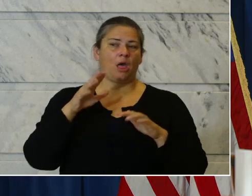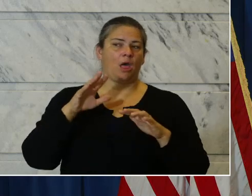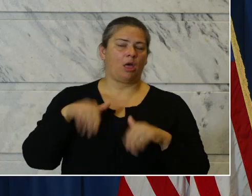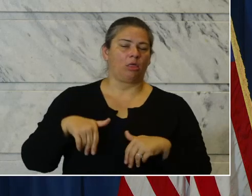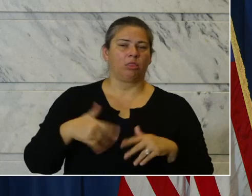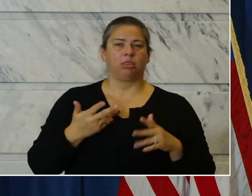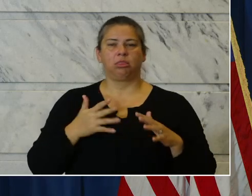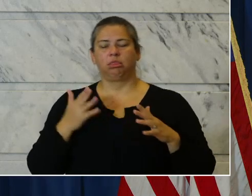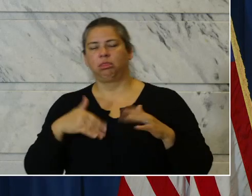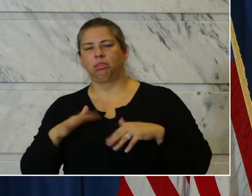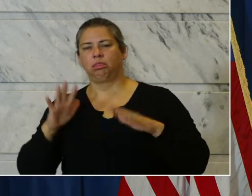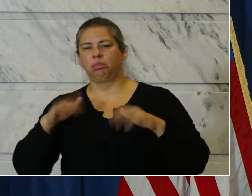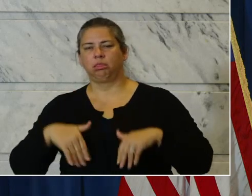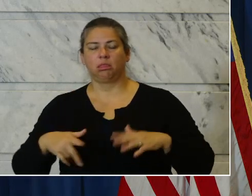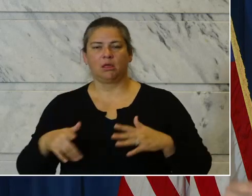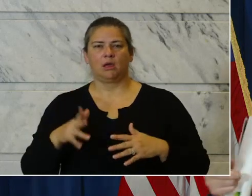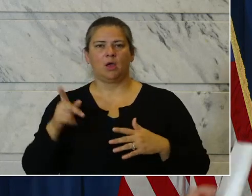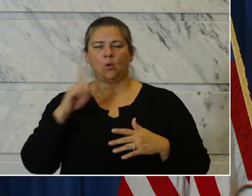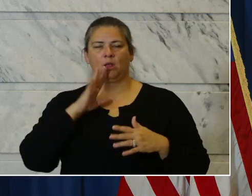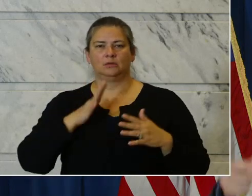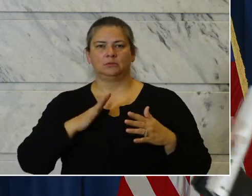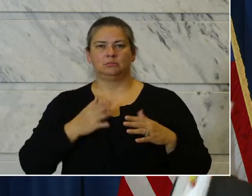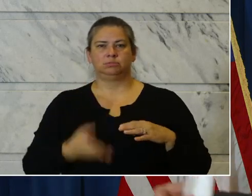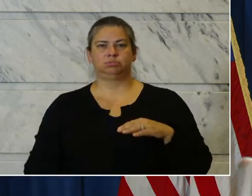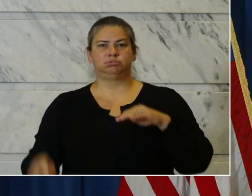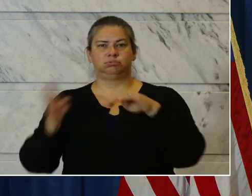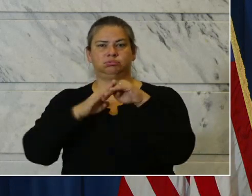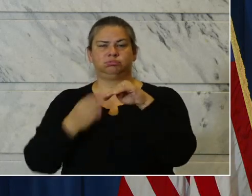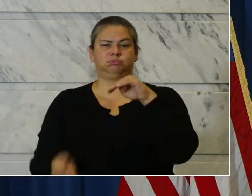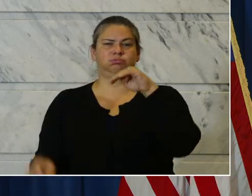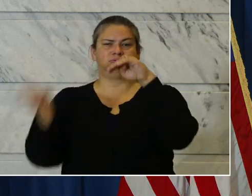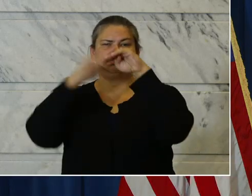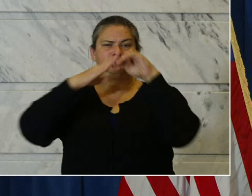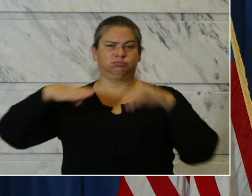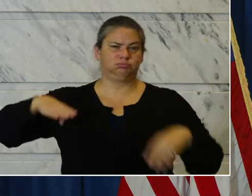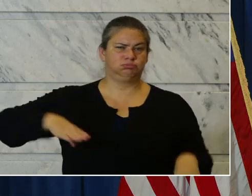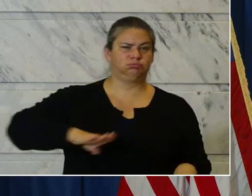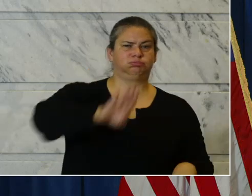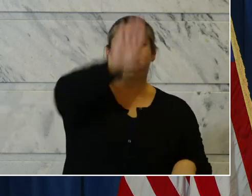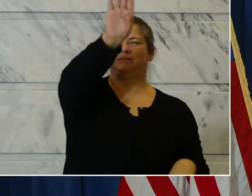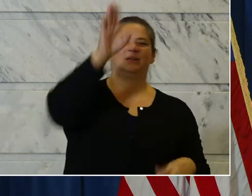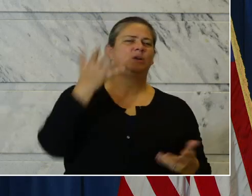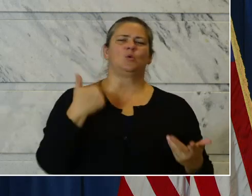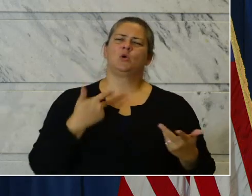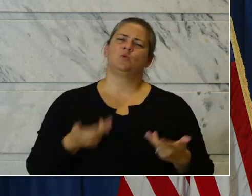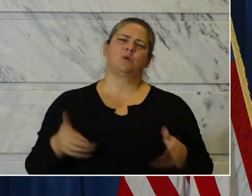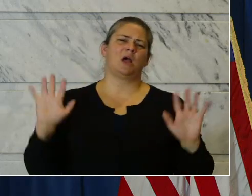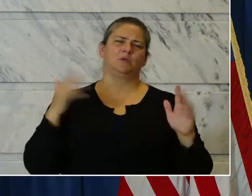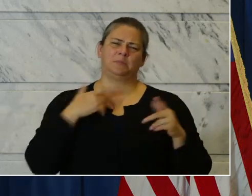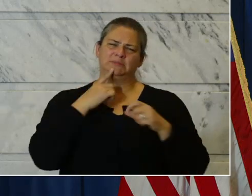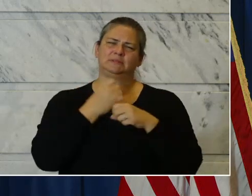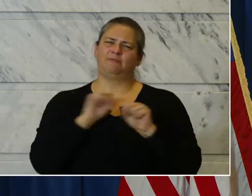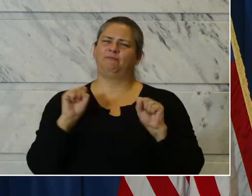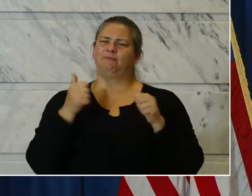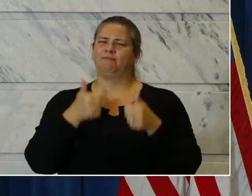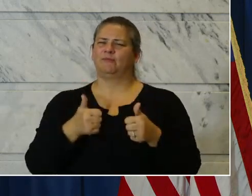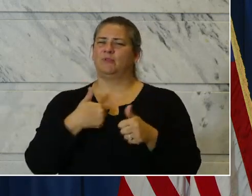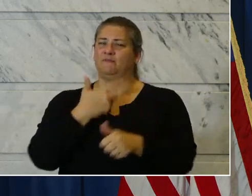we can find a way to continue to get through this until we get vaccines and we get to a better place next year. Thank you very much, and thank you, Governor.